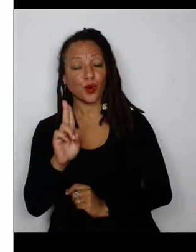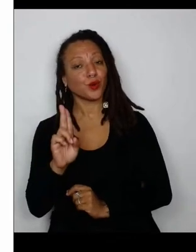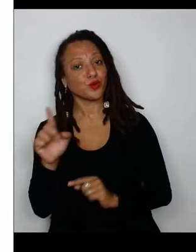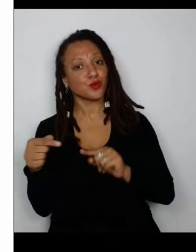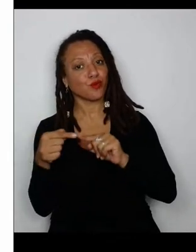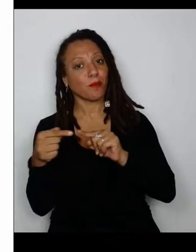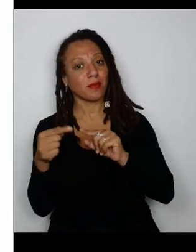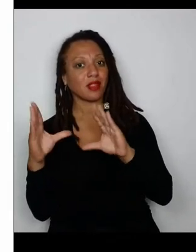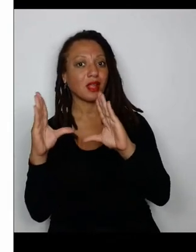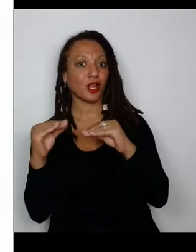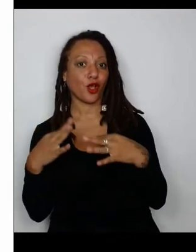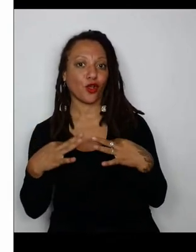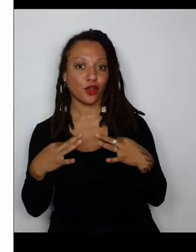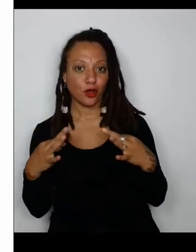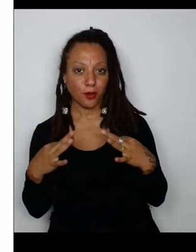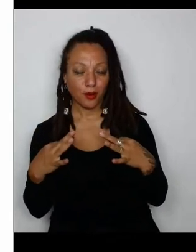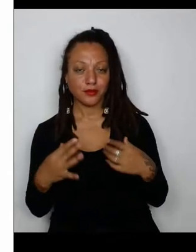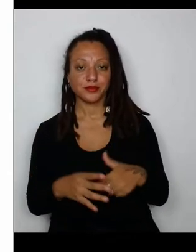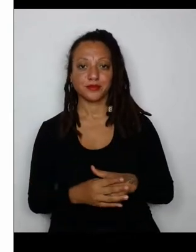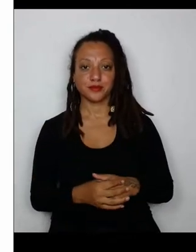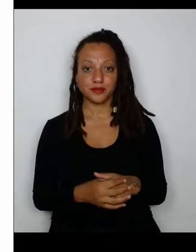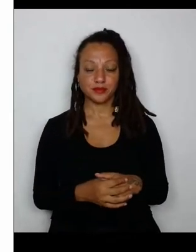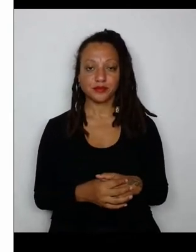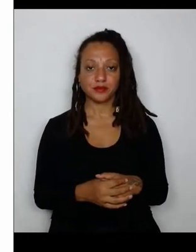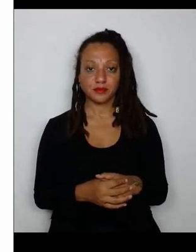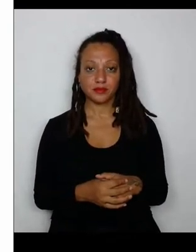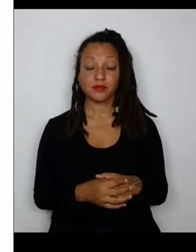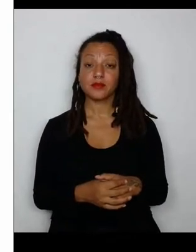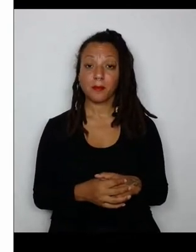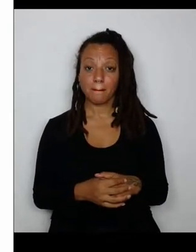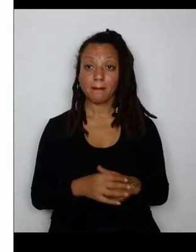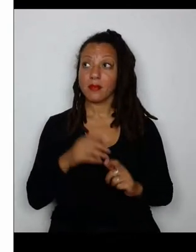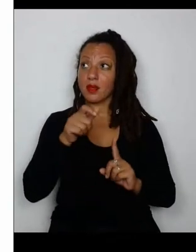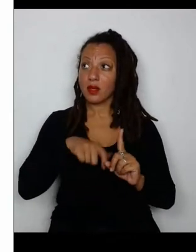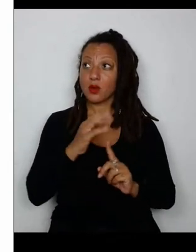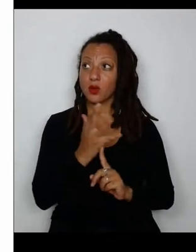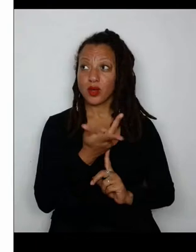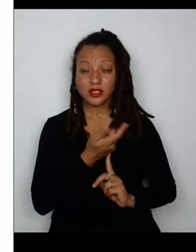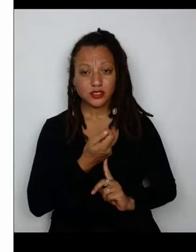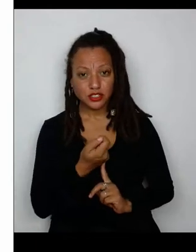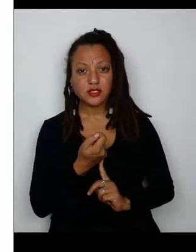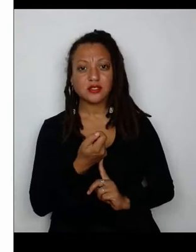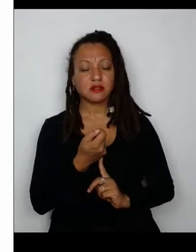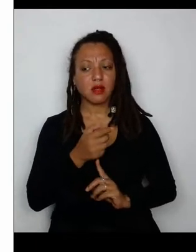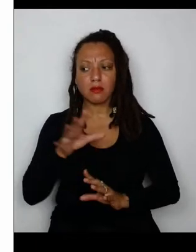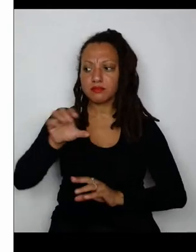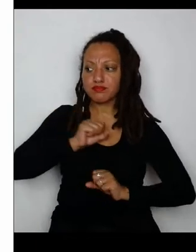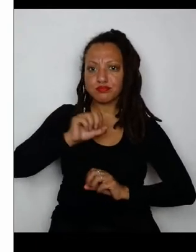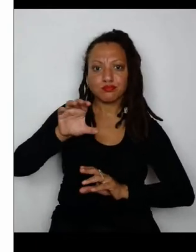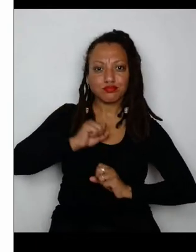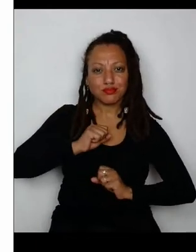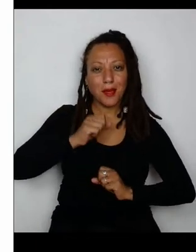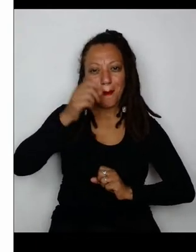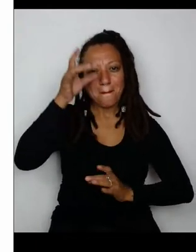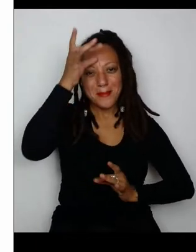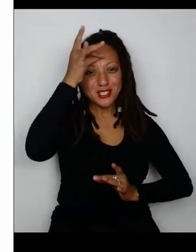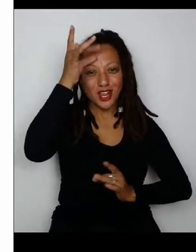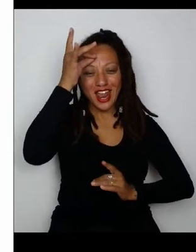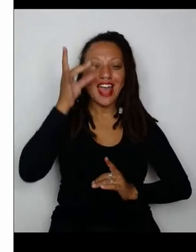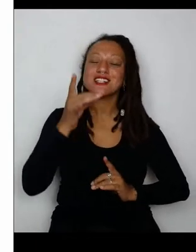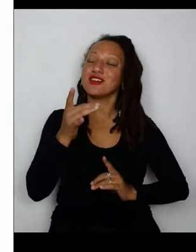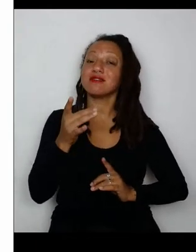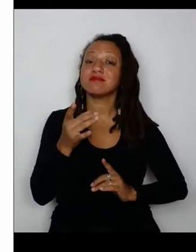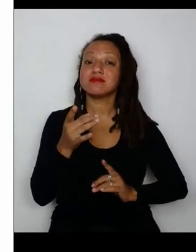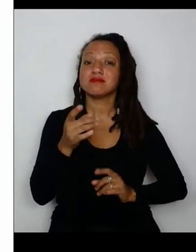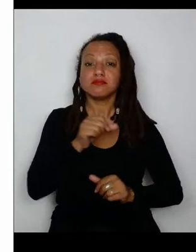gurgaon's propensity for role play has been seen alternatively as self-promoting or as a genuine